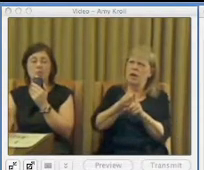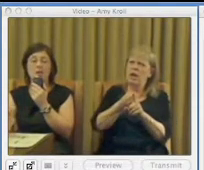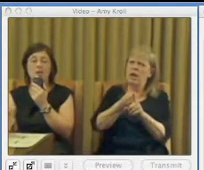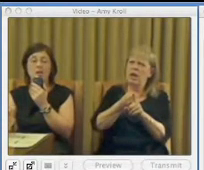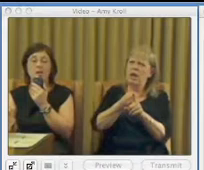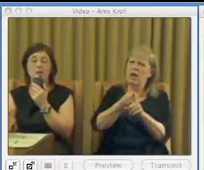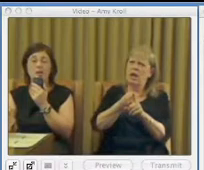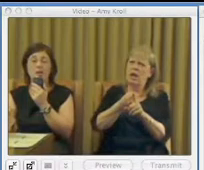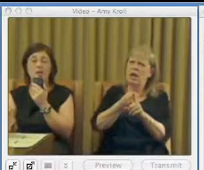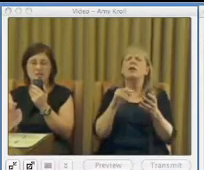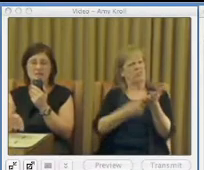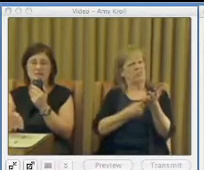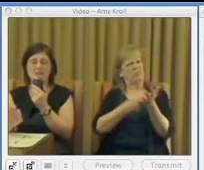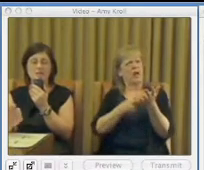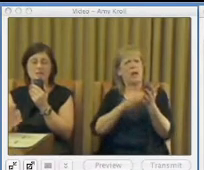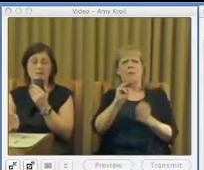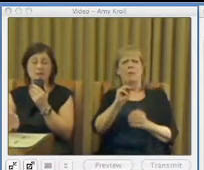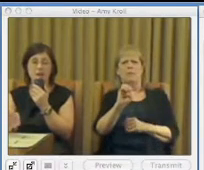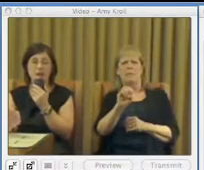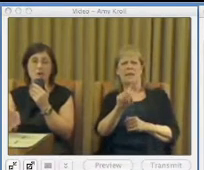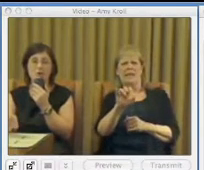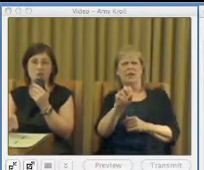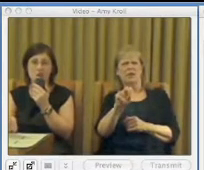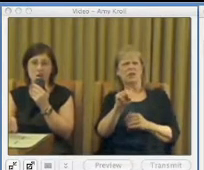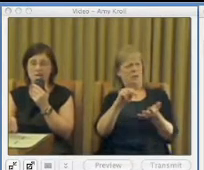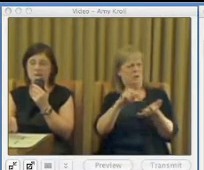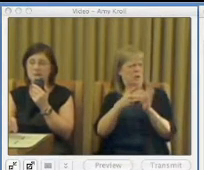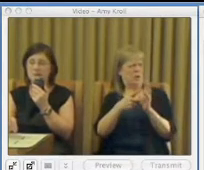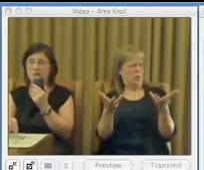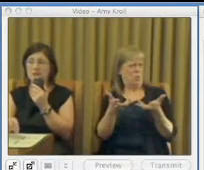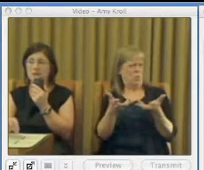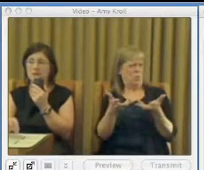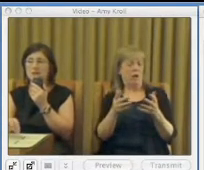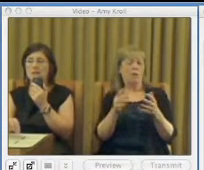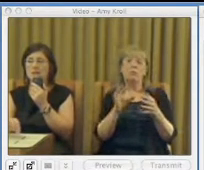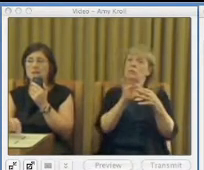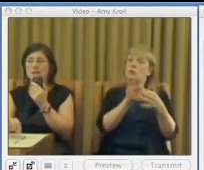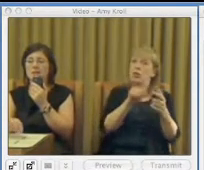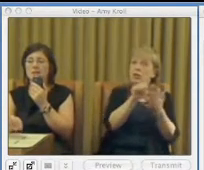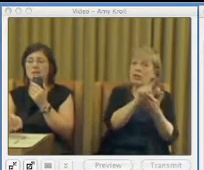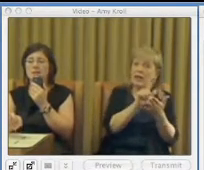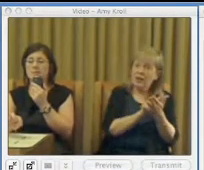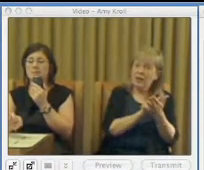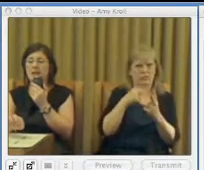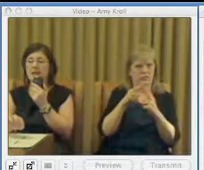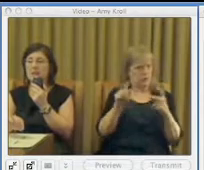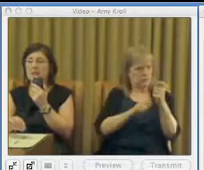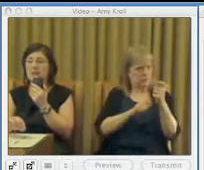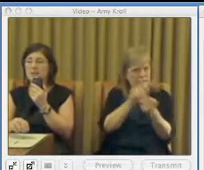From a legal perspective, it has a very specific meaning. It has a very specific construct.